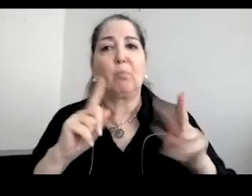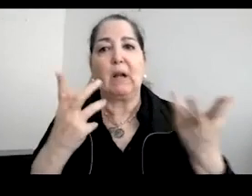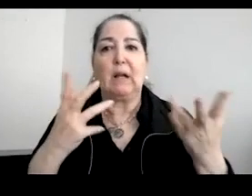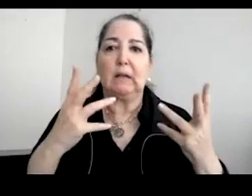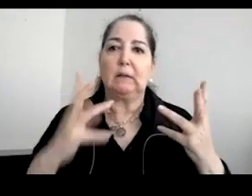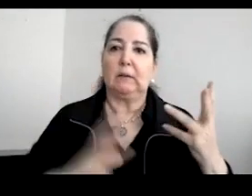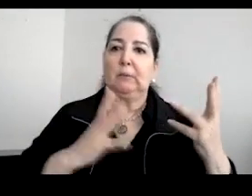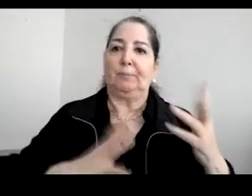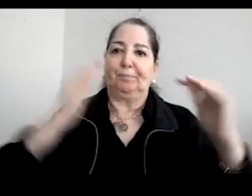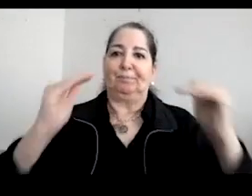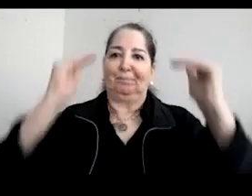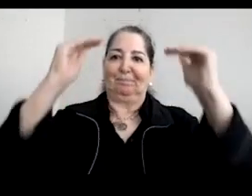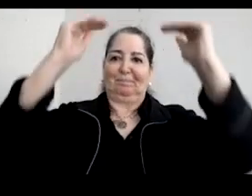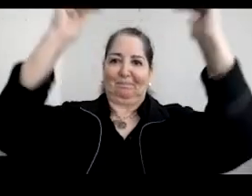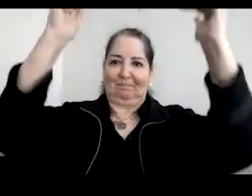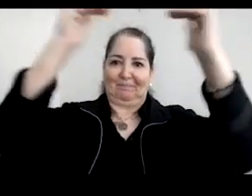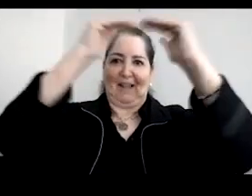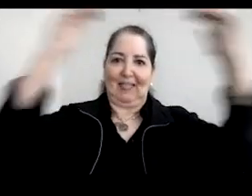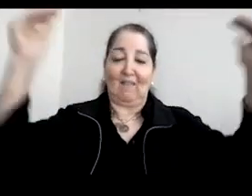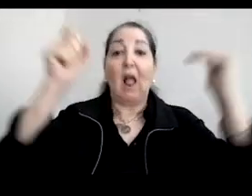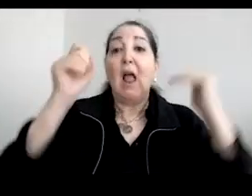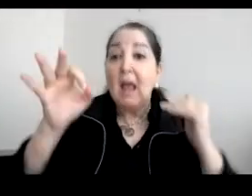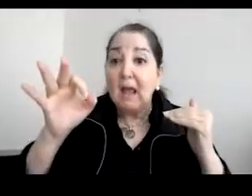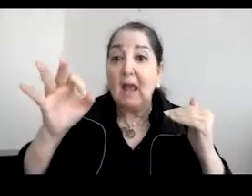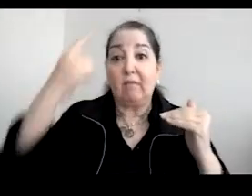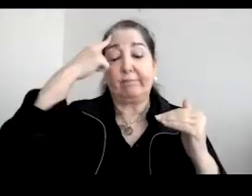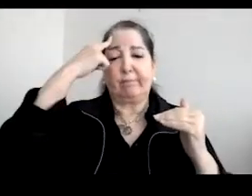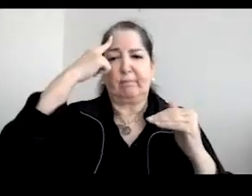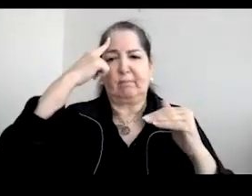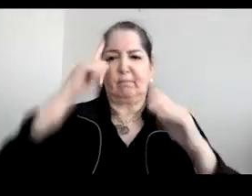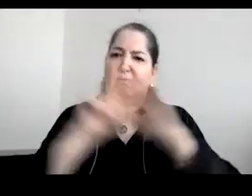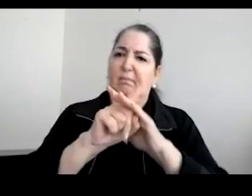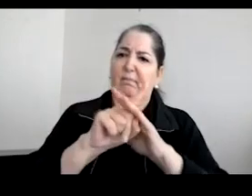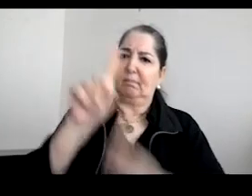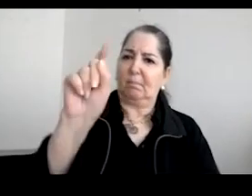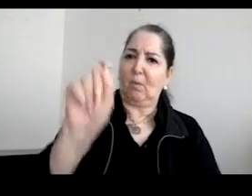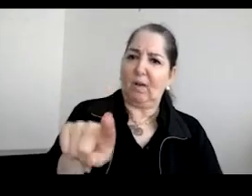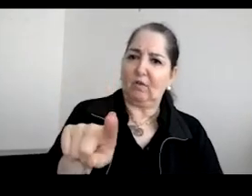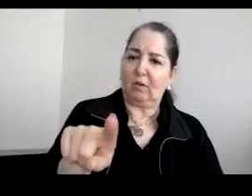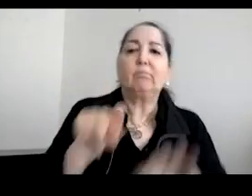that I haven't gotten to or questions that you have, if those are included in the chat